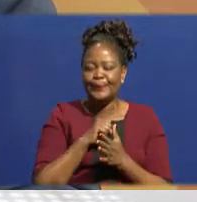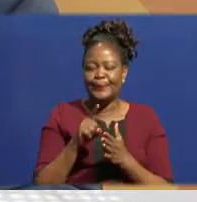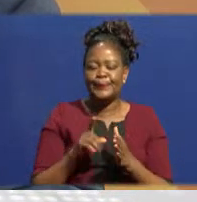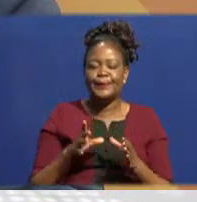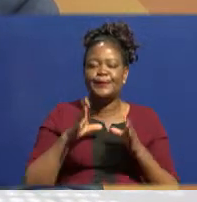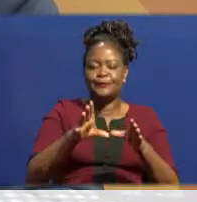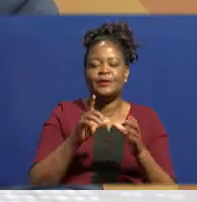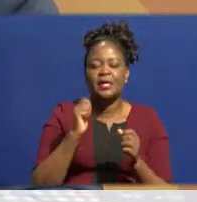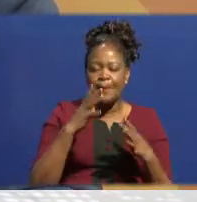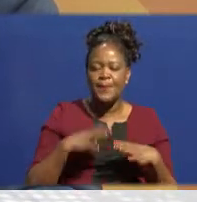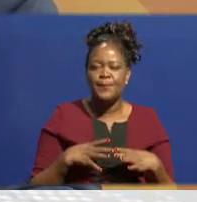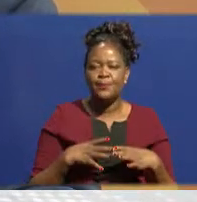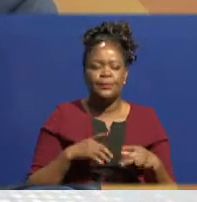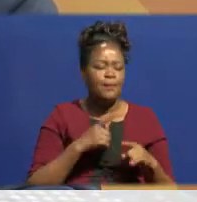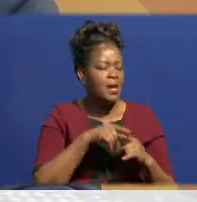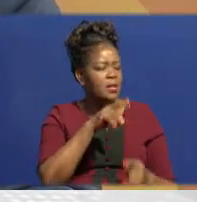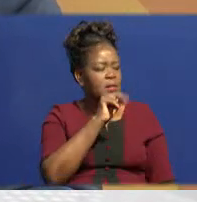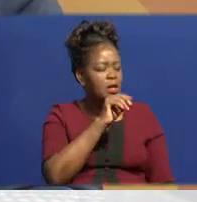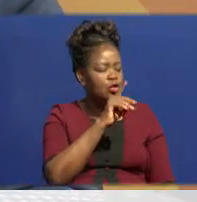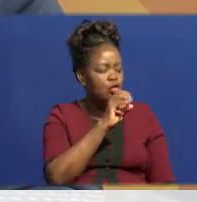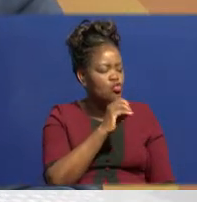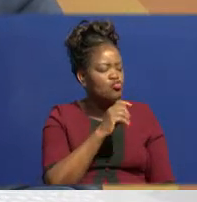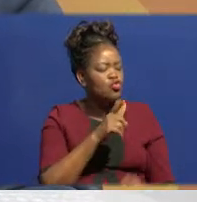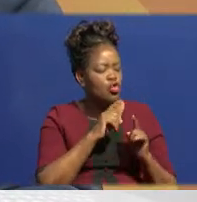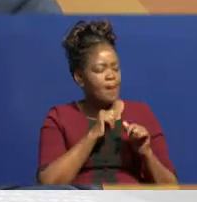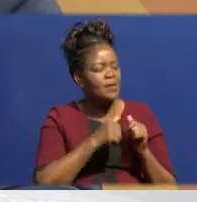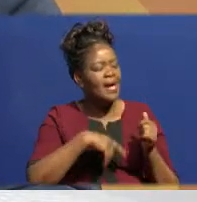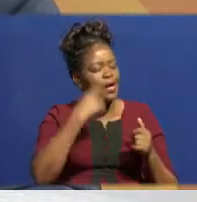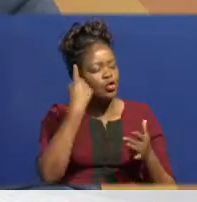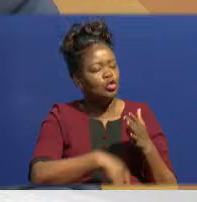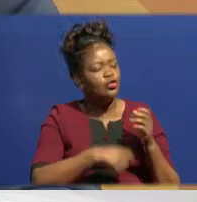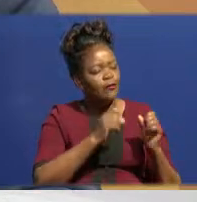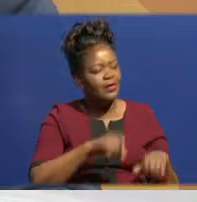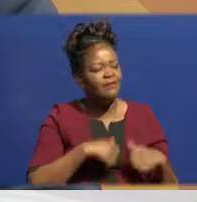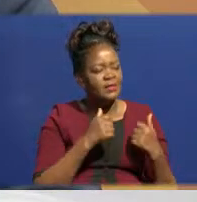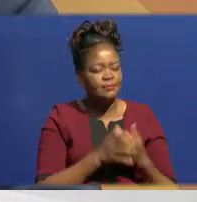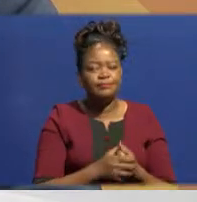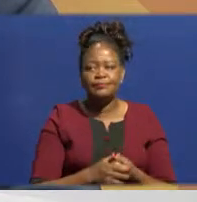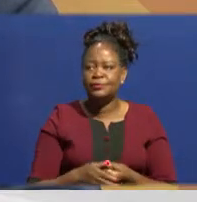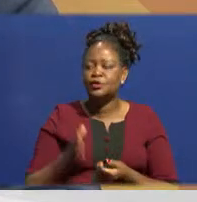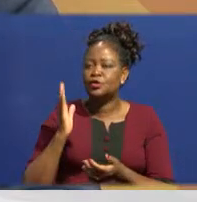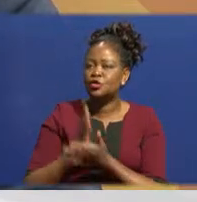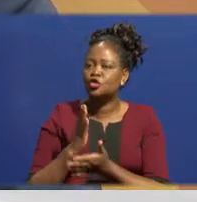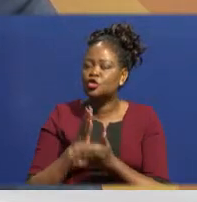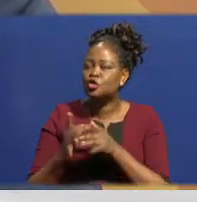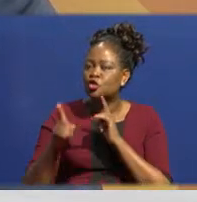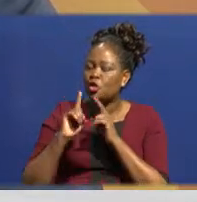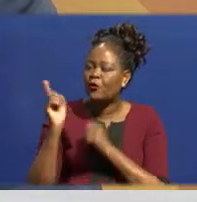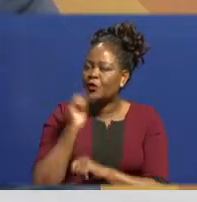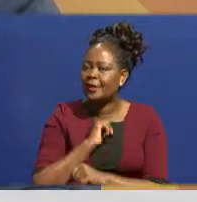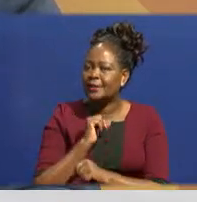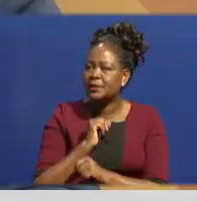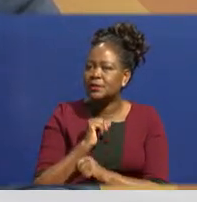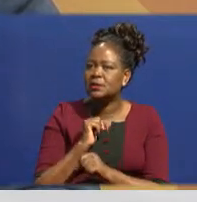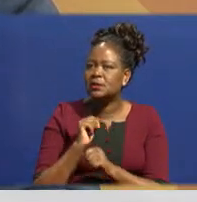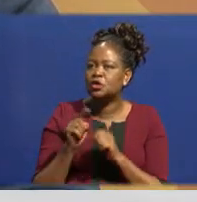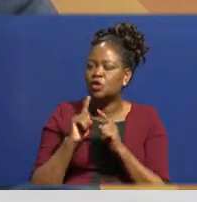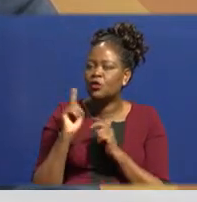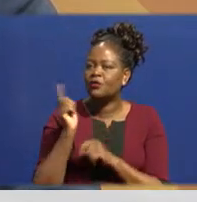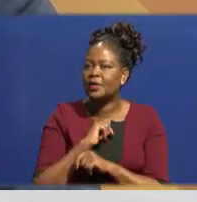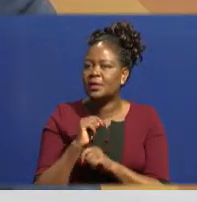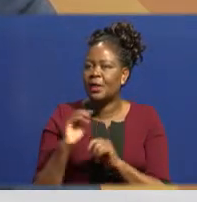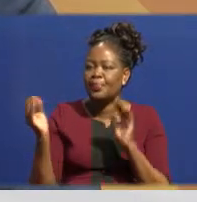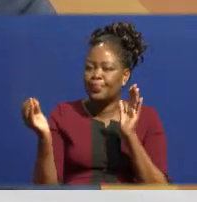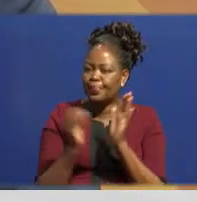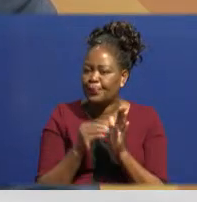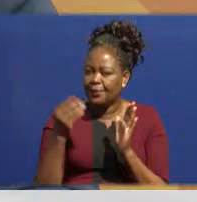Kenya. But NADCO was supposed to also talk about the high cost of living. But unfortunately, it's not even a clause there. It indeed, and